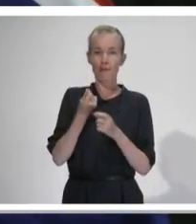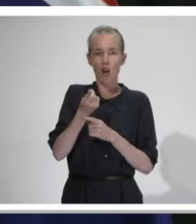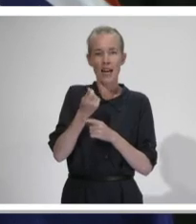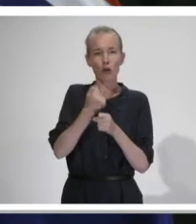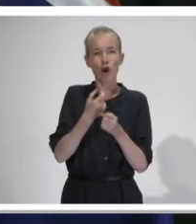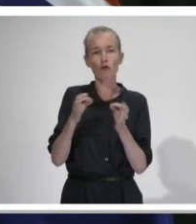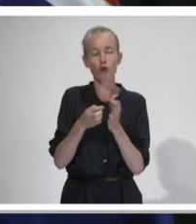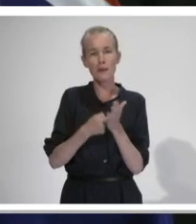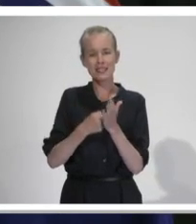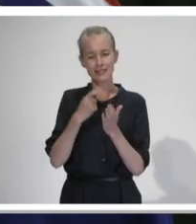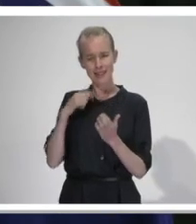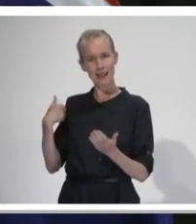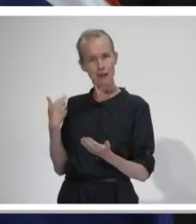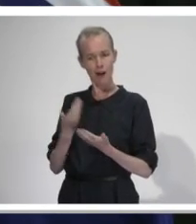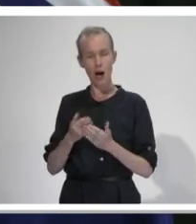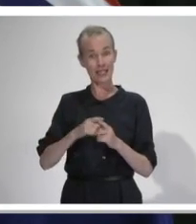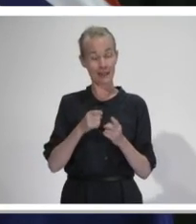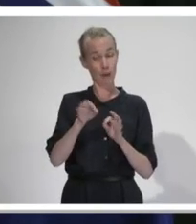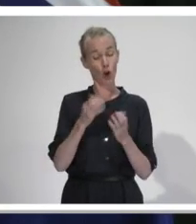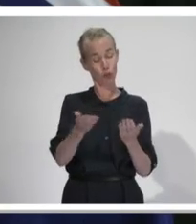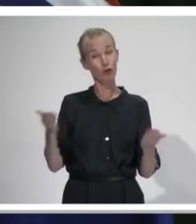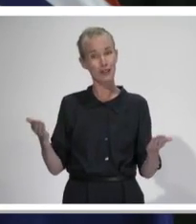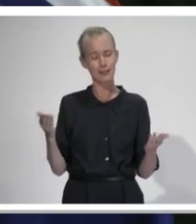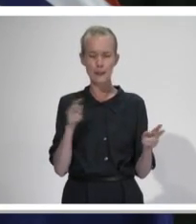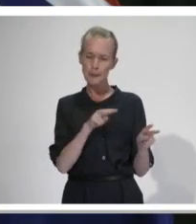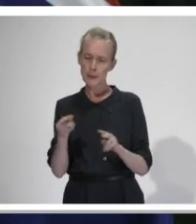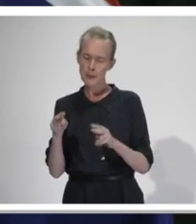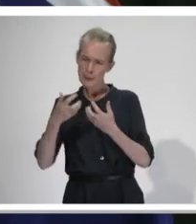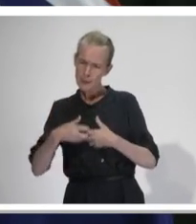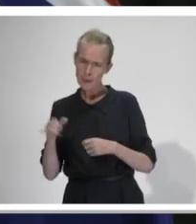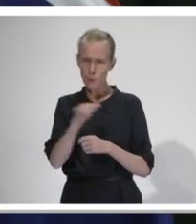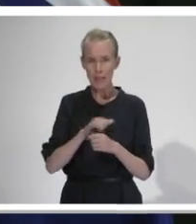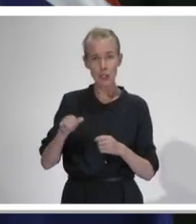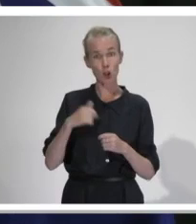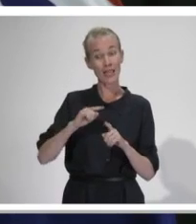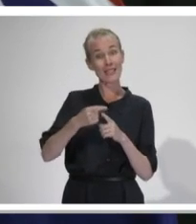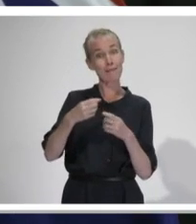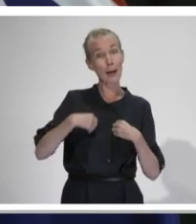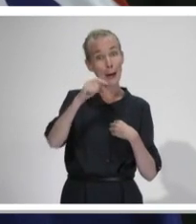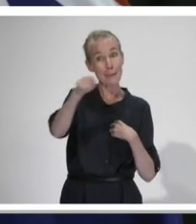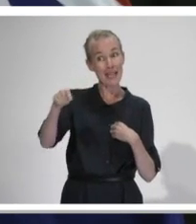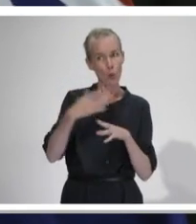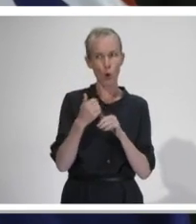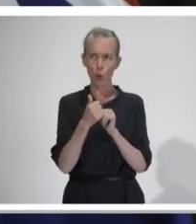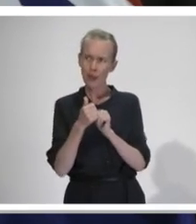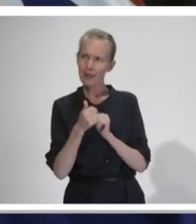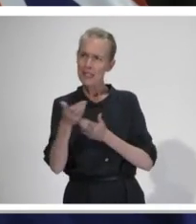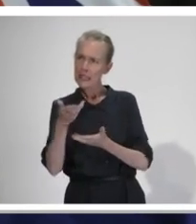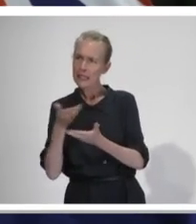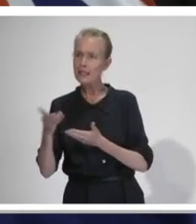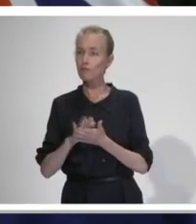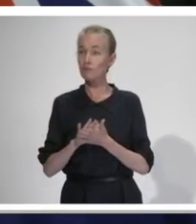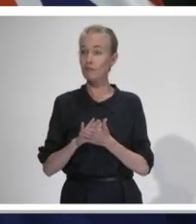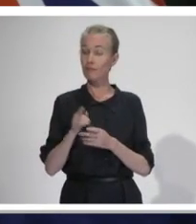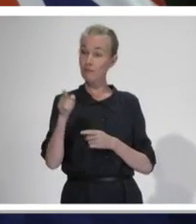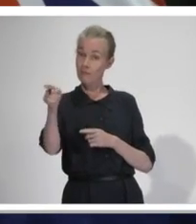of those. The Ministry of Health has been working closely with a number of different providers. At it, like beyond being